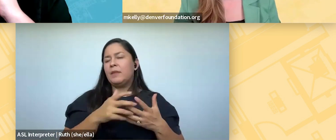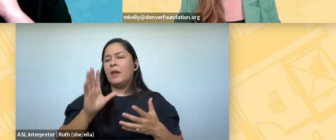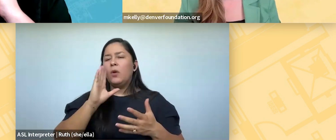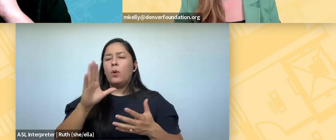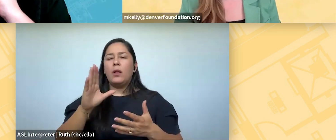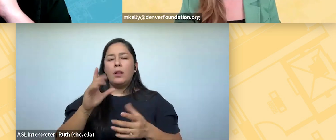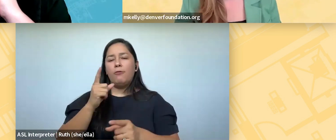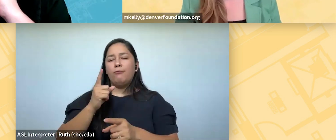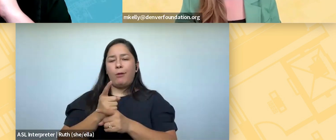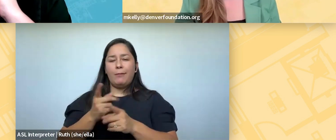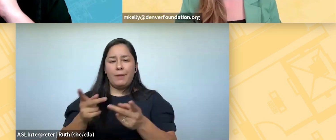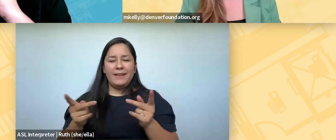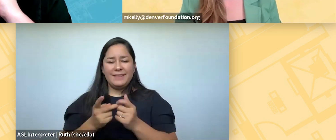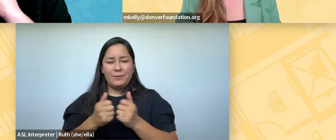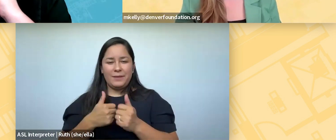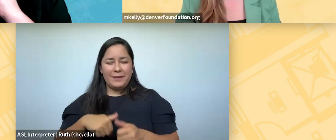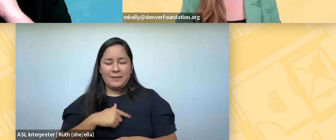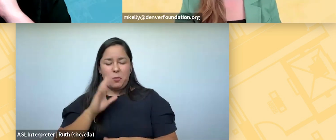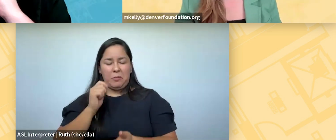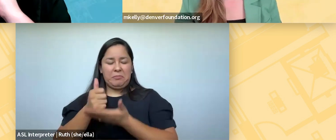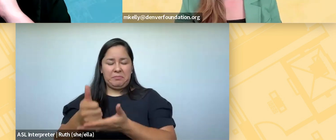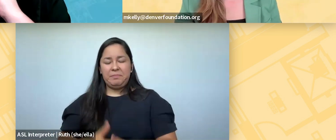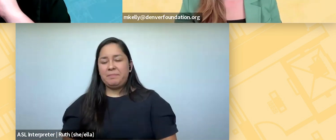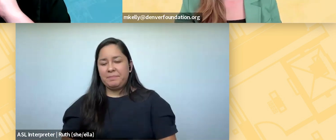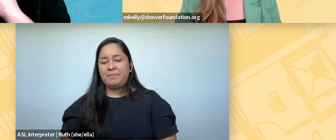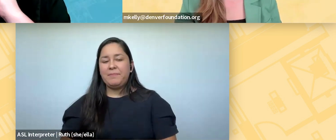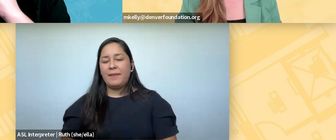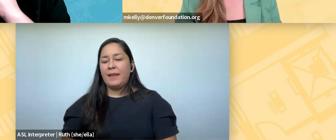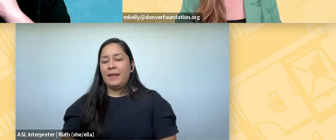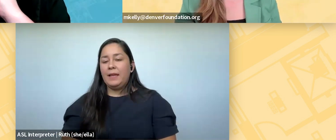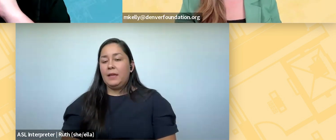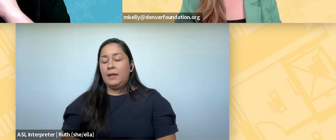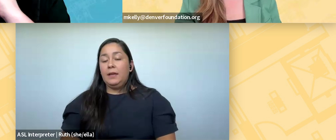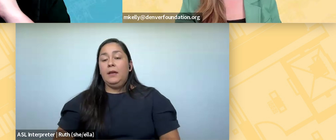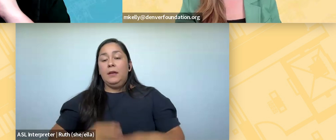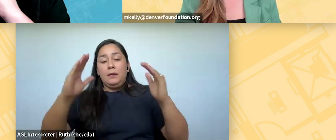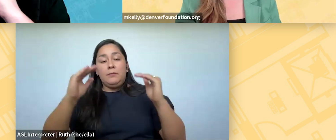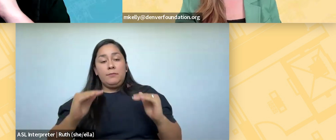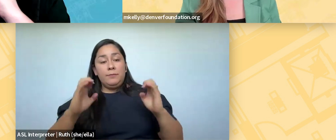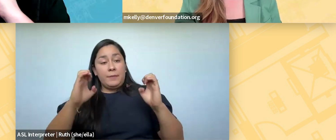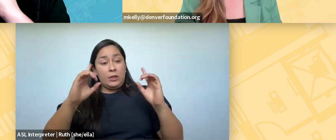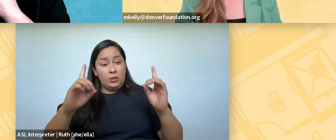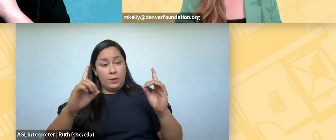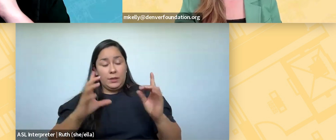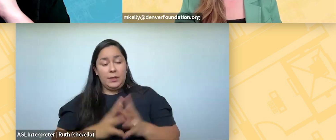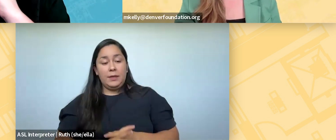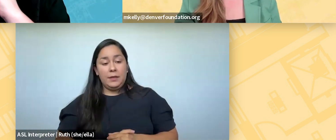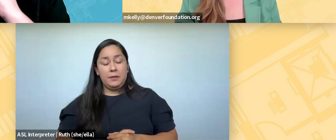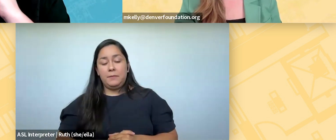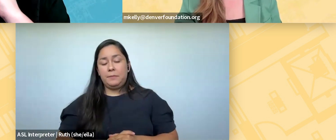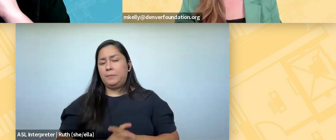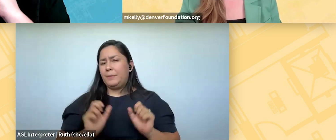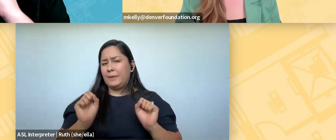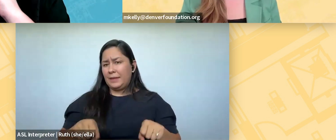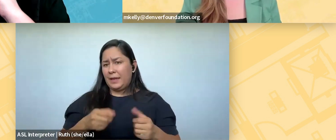right place with us. Thank you. My next question is in the education area. Can we be funded